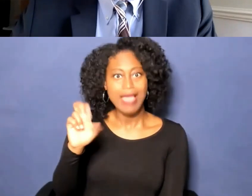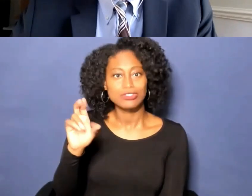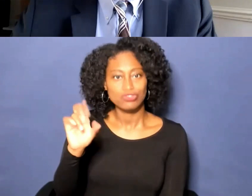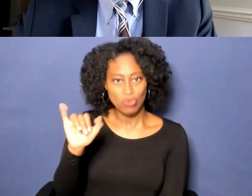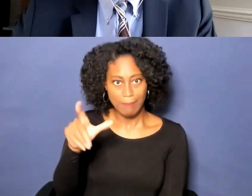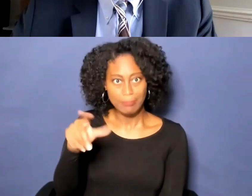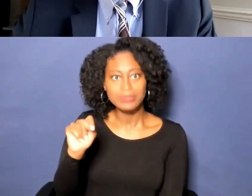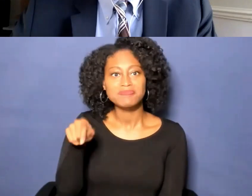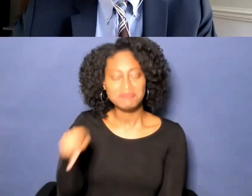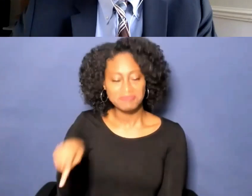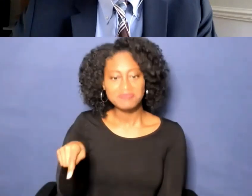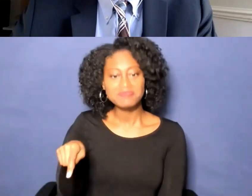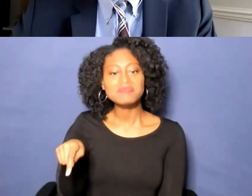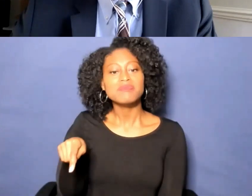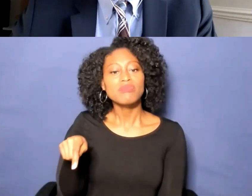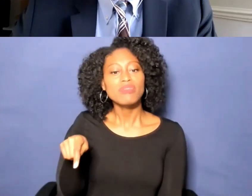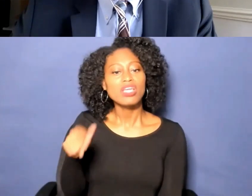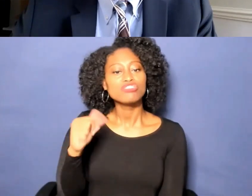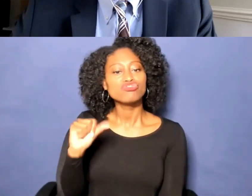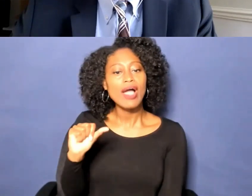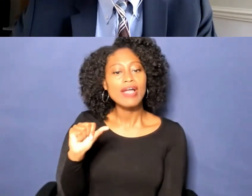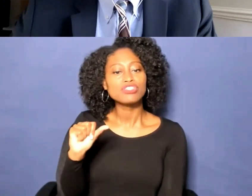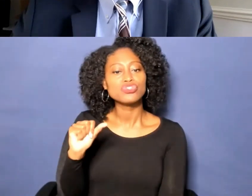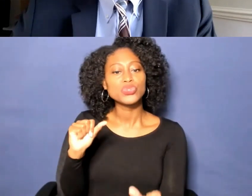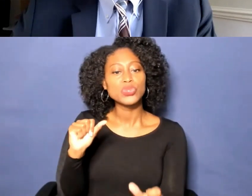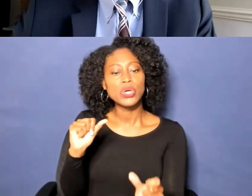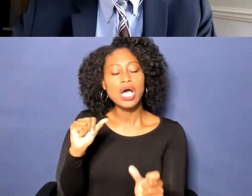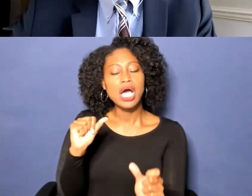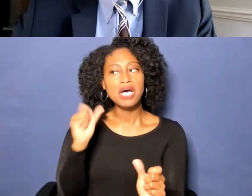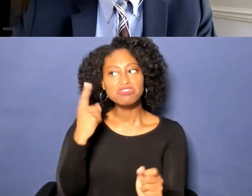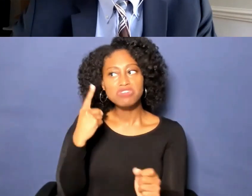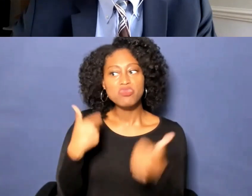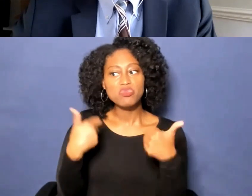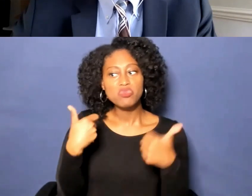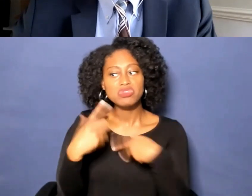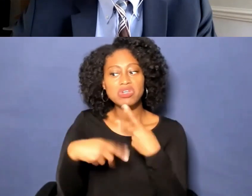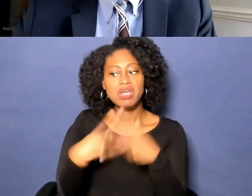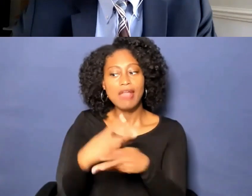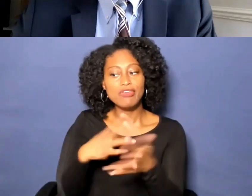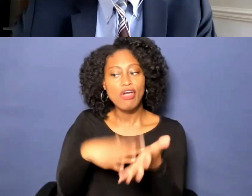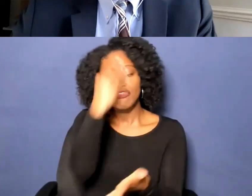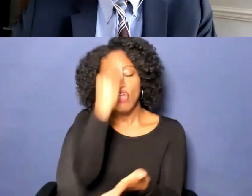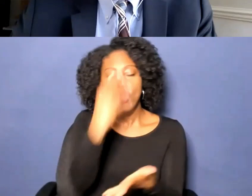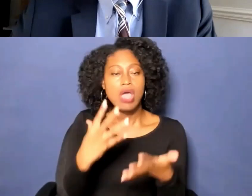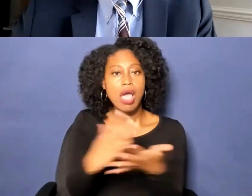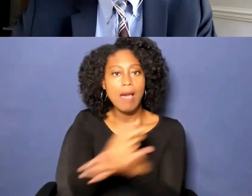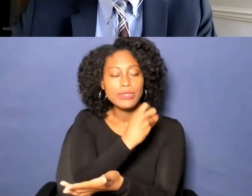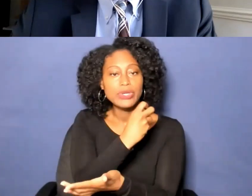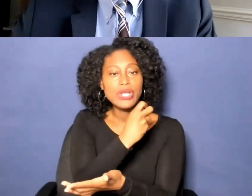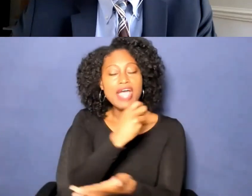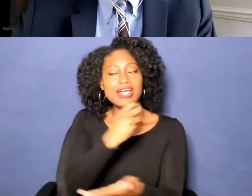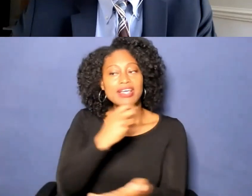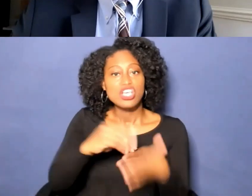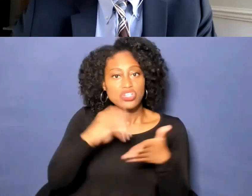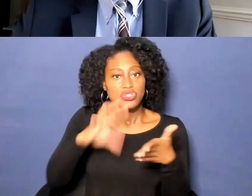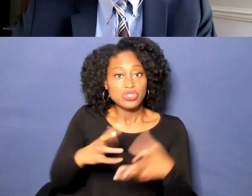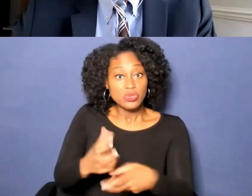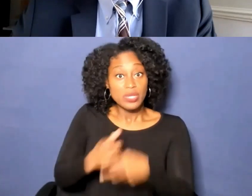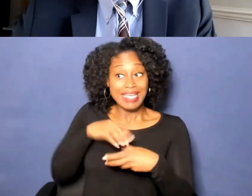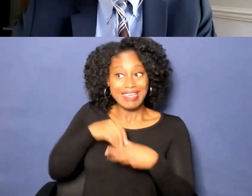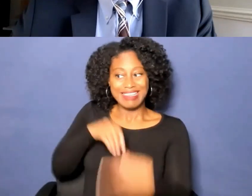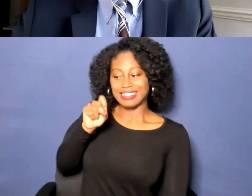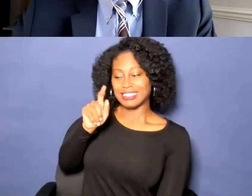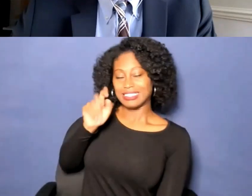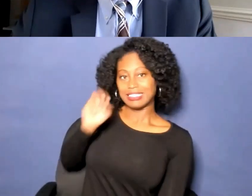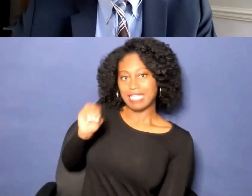understand what kinds of learning opportunities students receive in STEM in different kinds of schools and